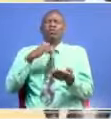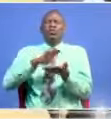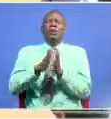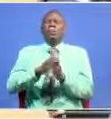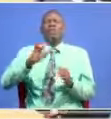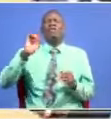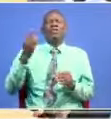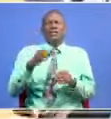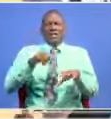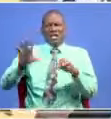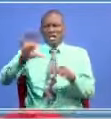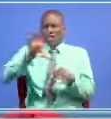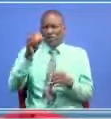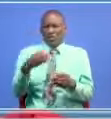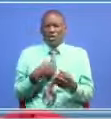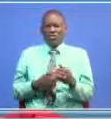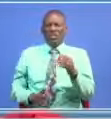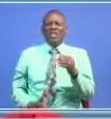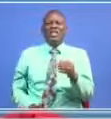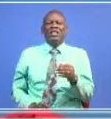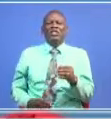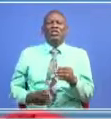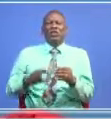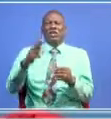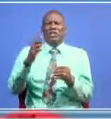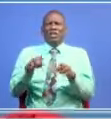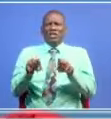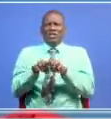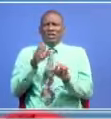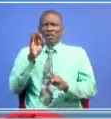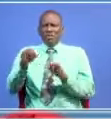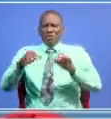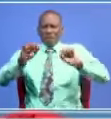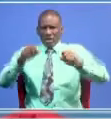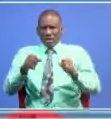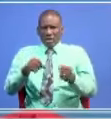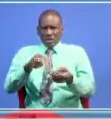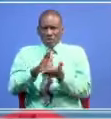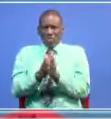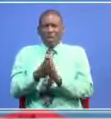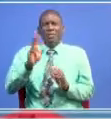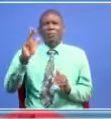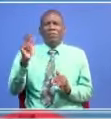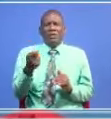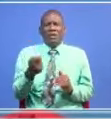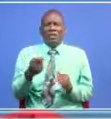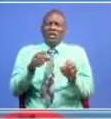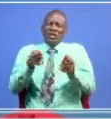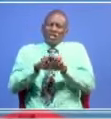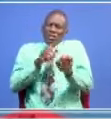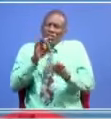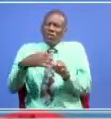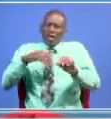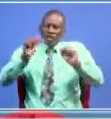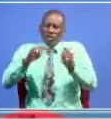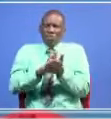Africa to have a highest building. Even if I am agreeing to be president,